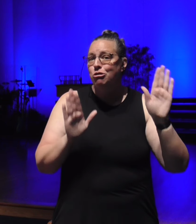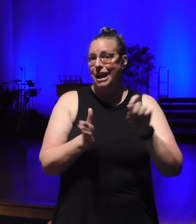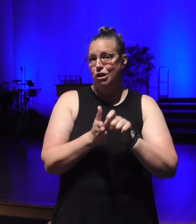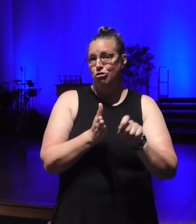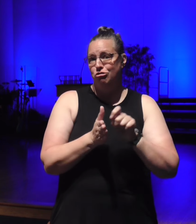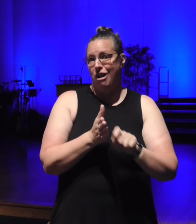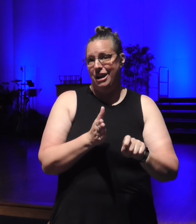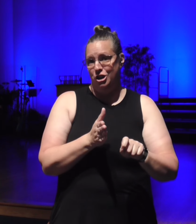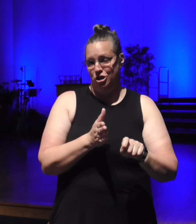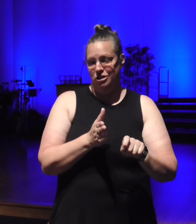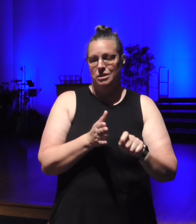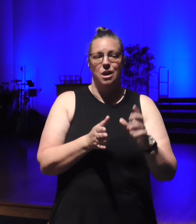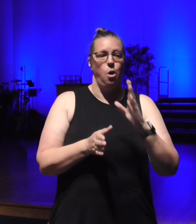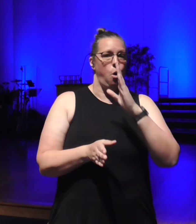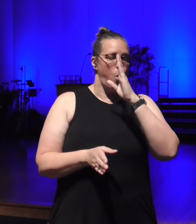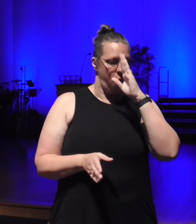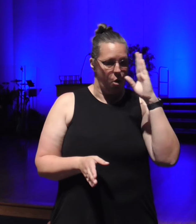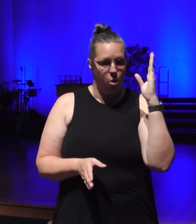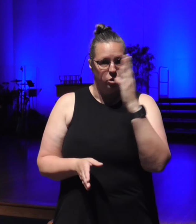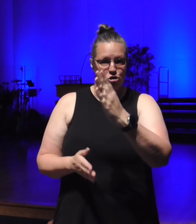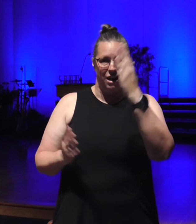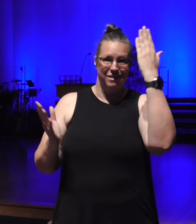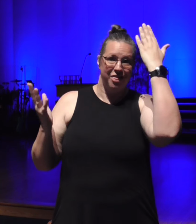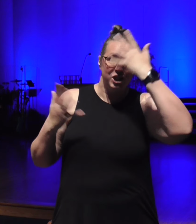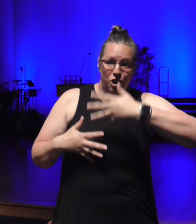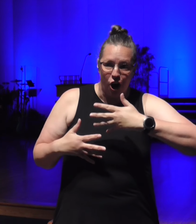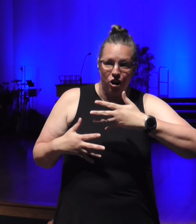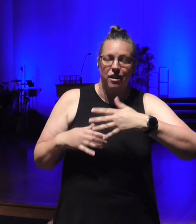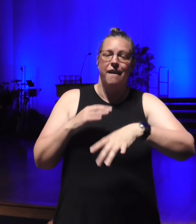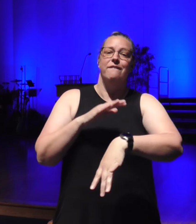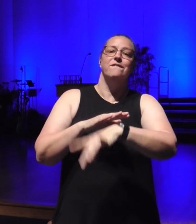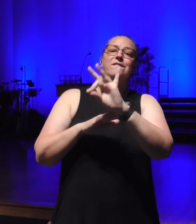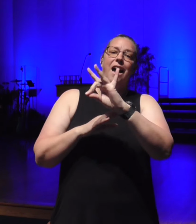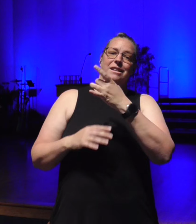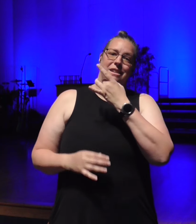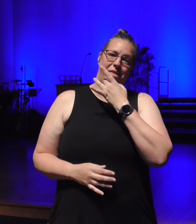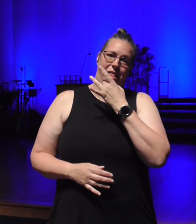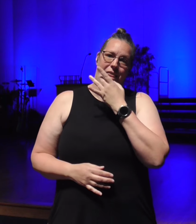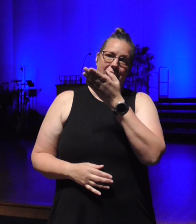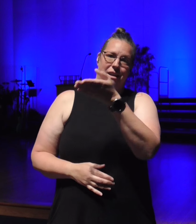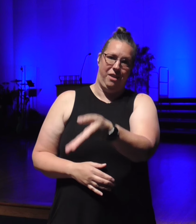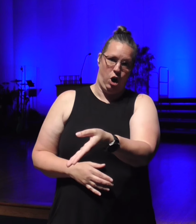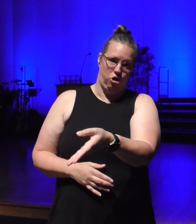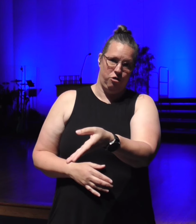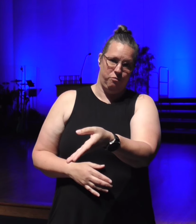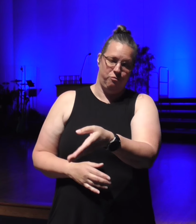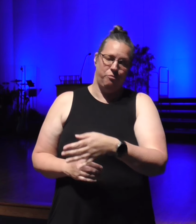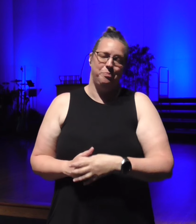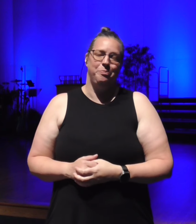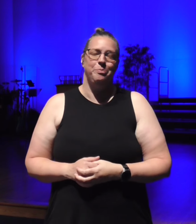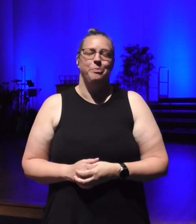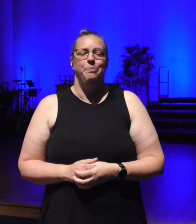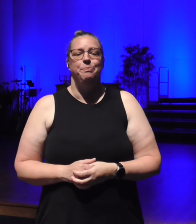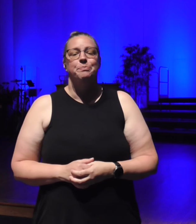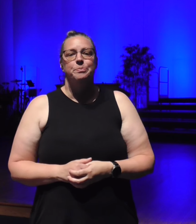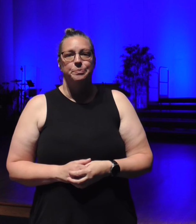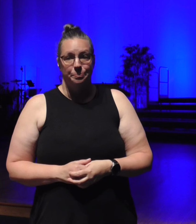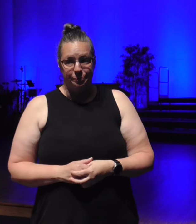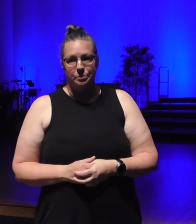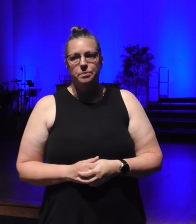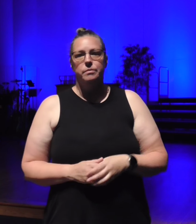darkness and finds hidden there the light that is never extinguished.